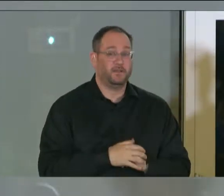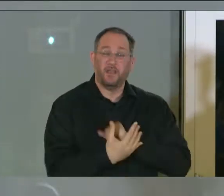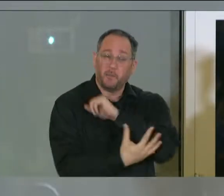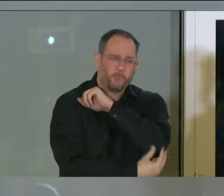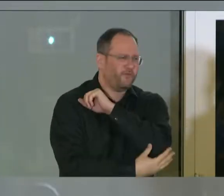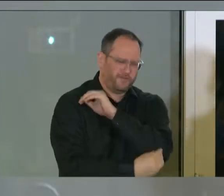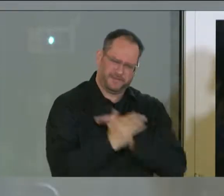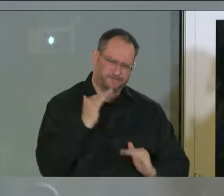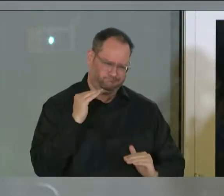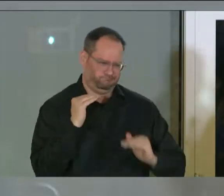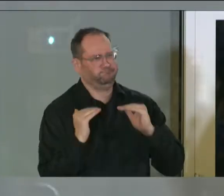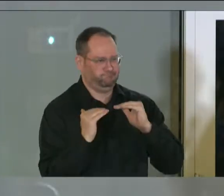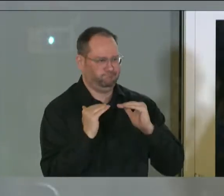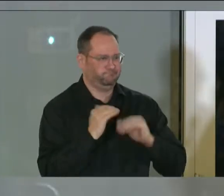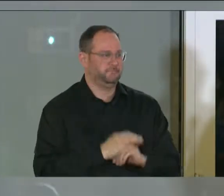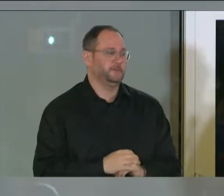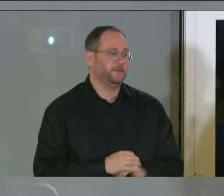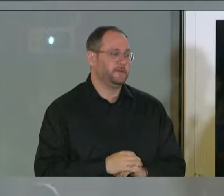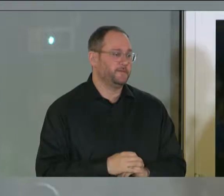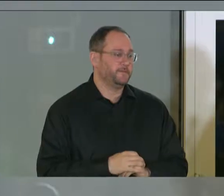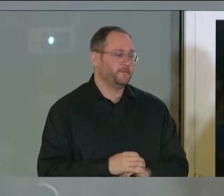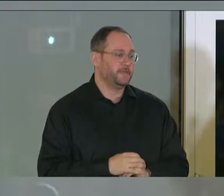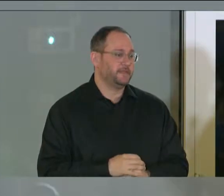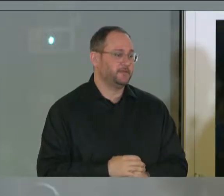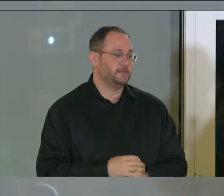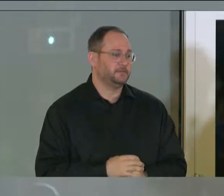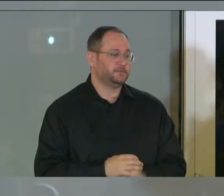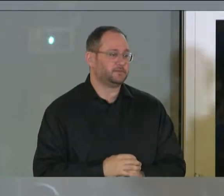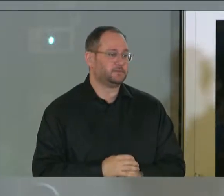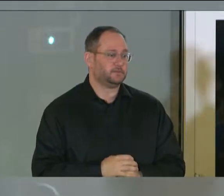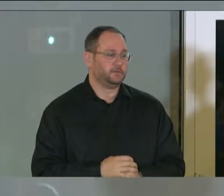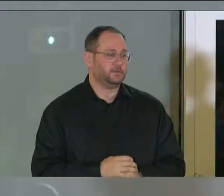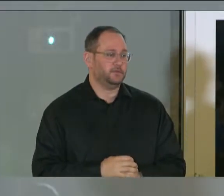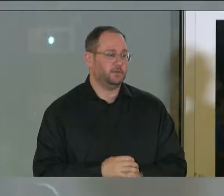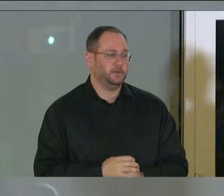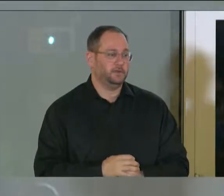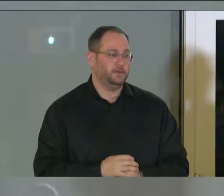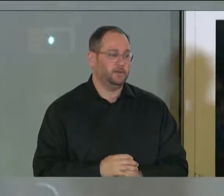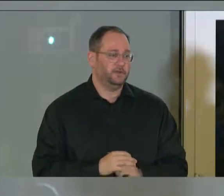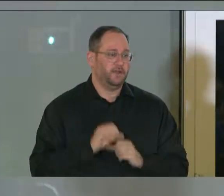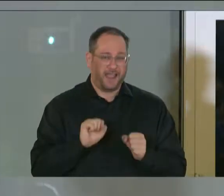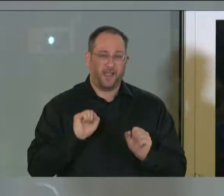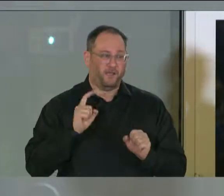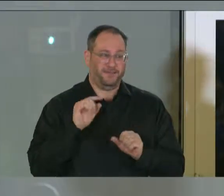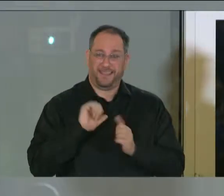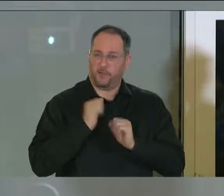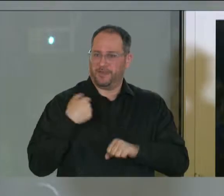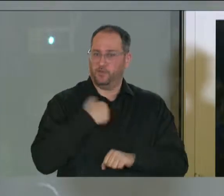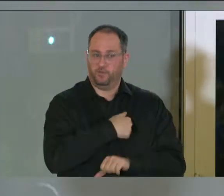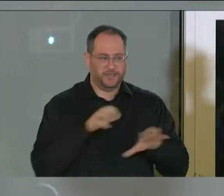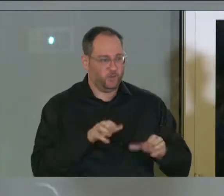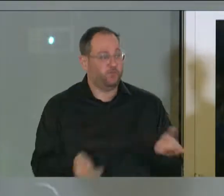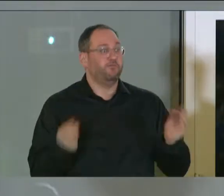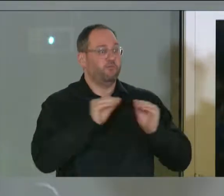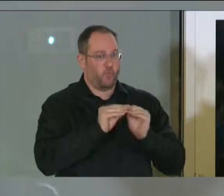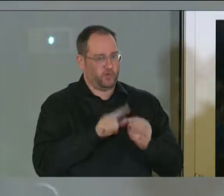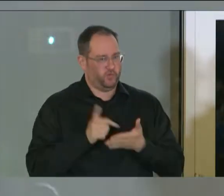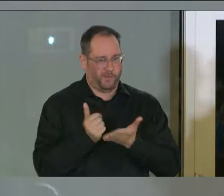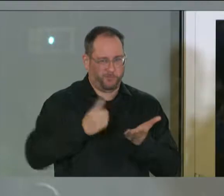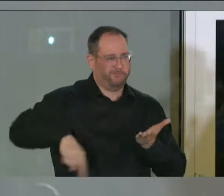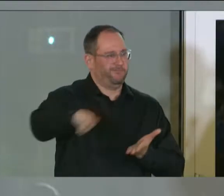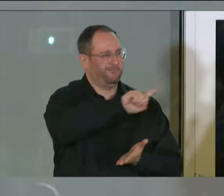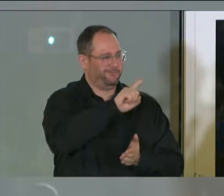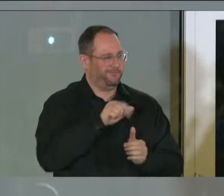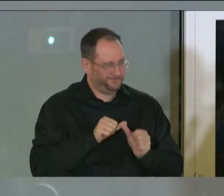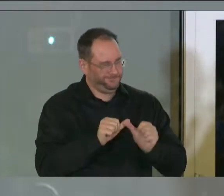the question, how can we do more faster for more people in Washington, D.C.? So as you grapple